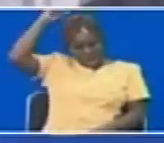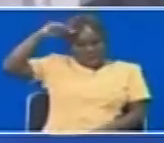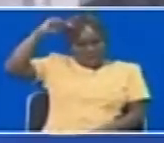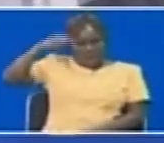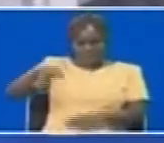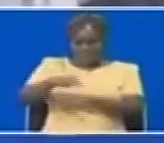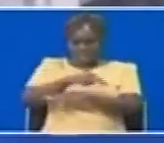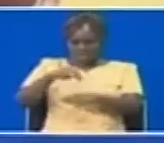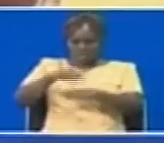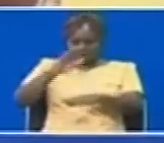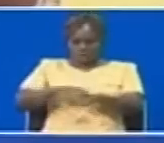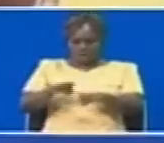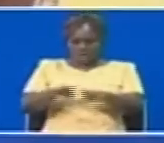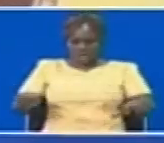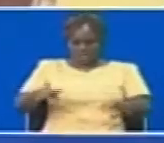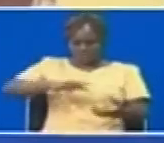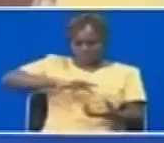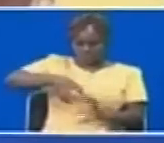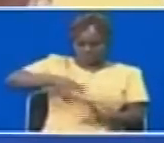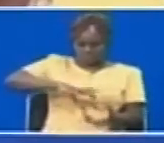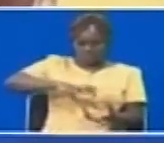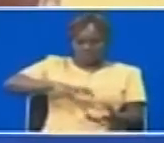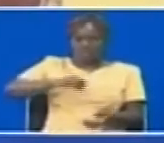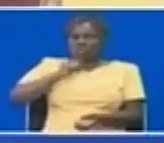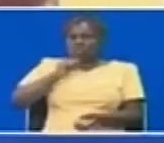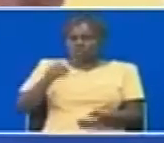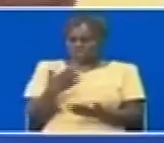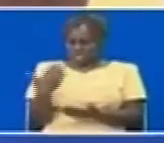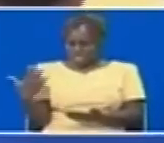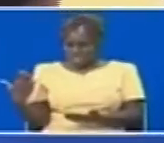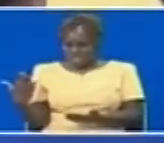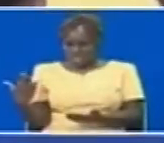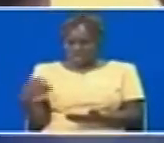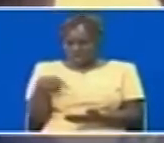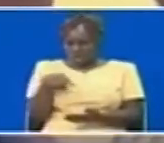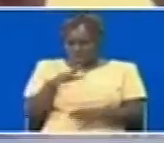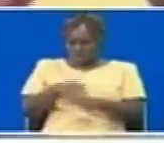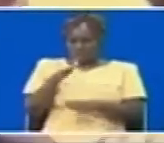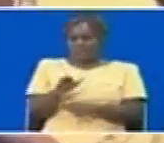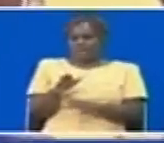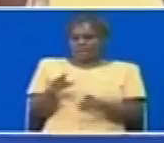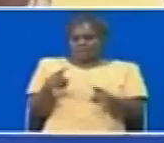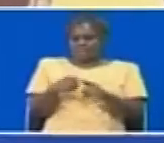historical land conflicts. This is not anything that is about anti-Jews, but it is